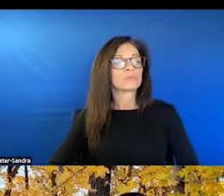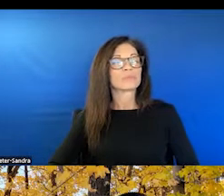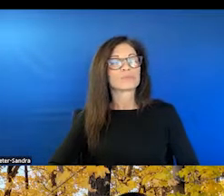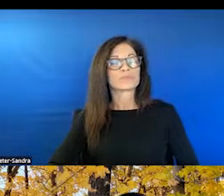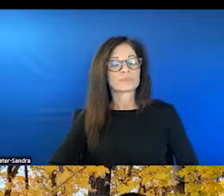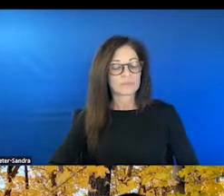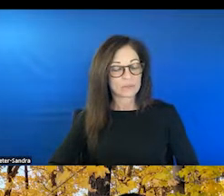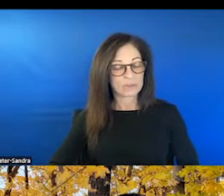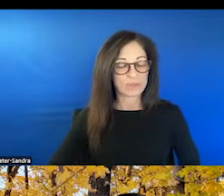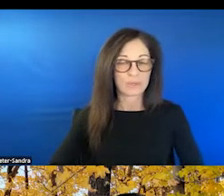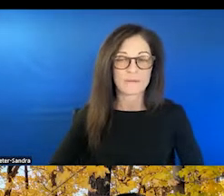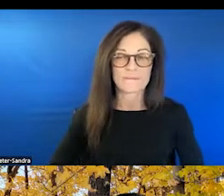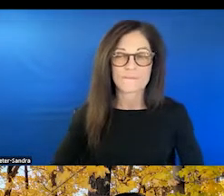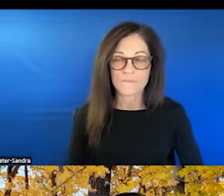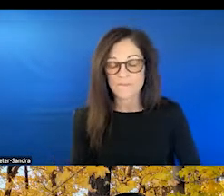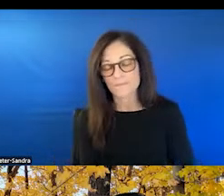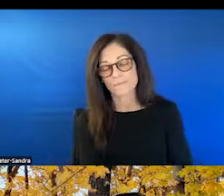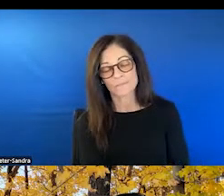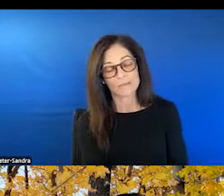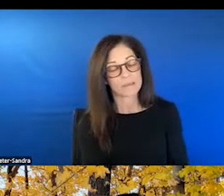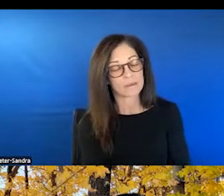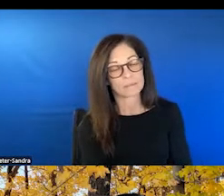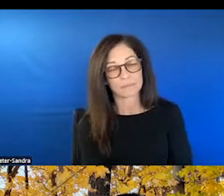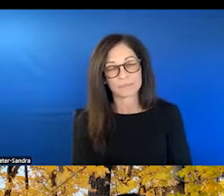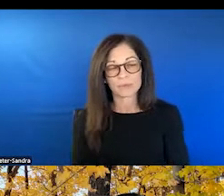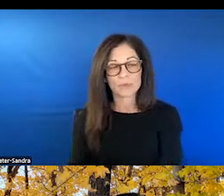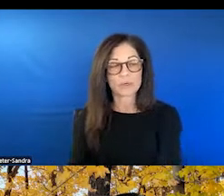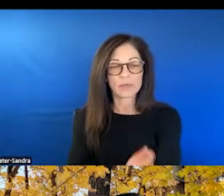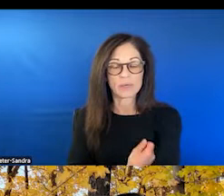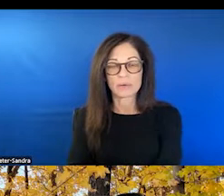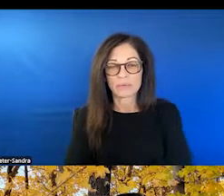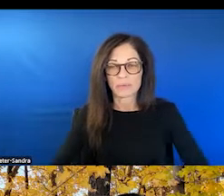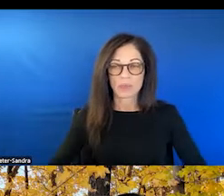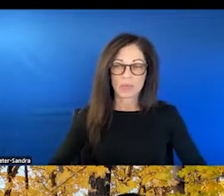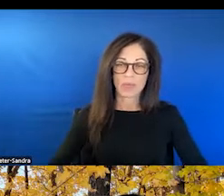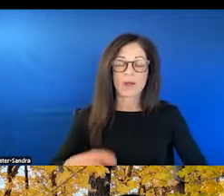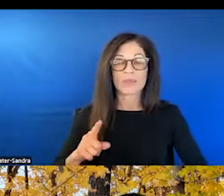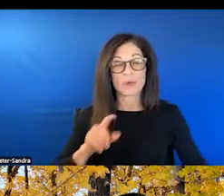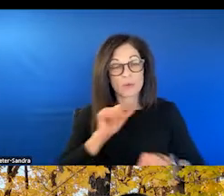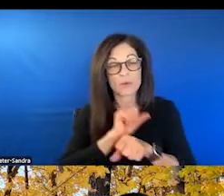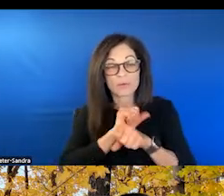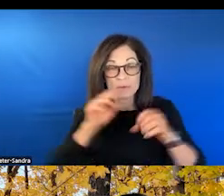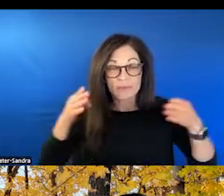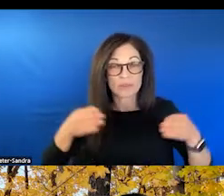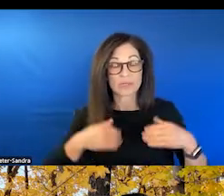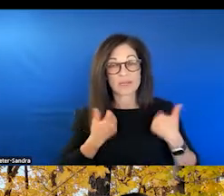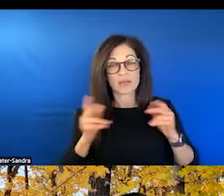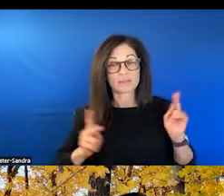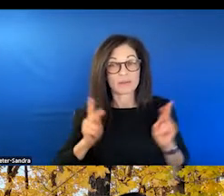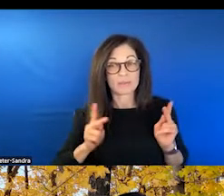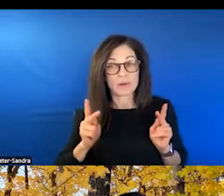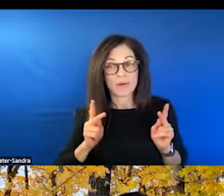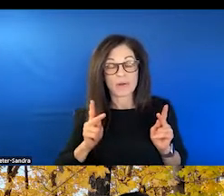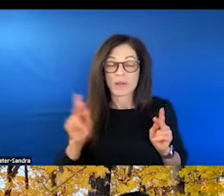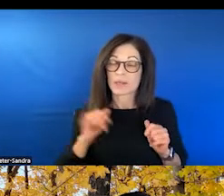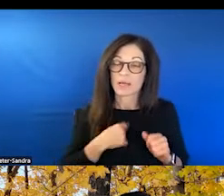So the work is really founded on the lived experience of young people. As I mentioned,